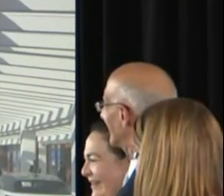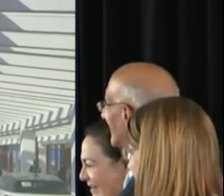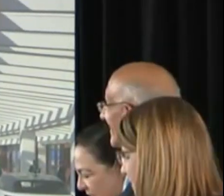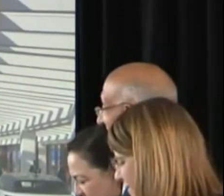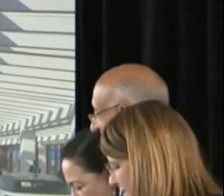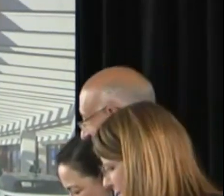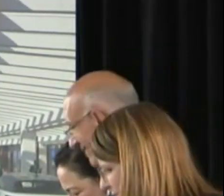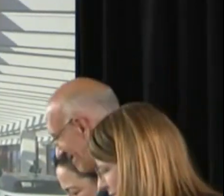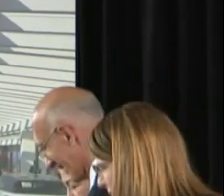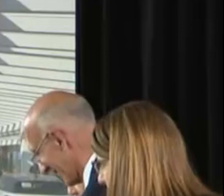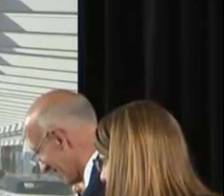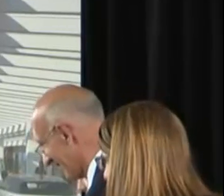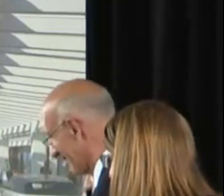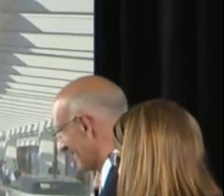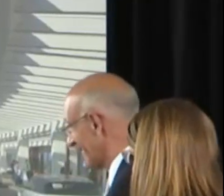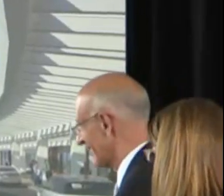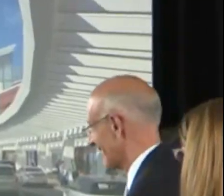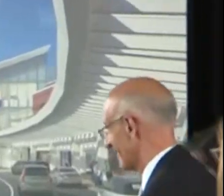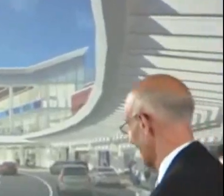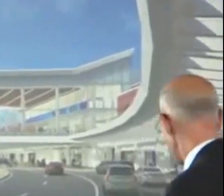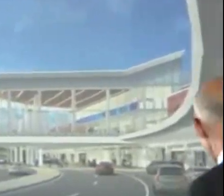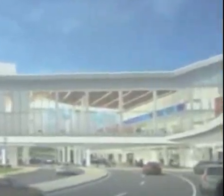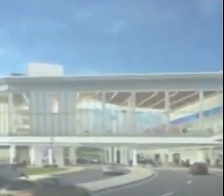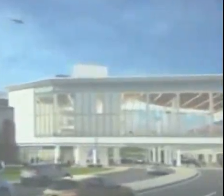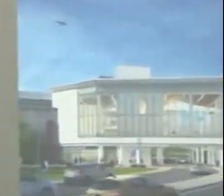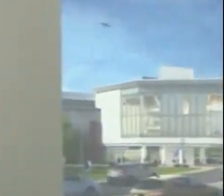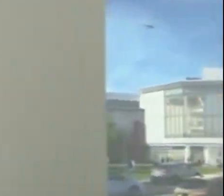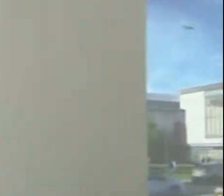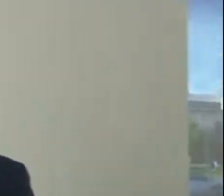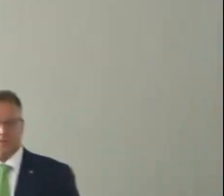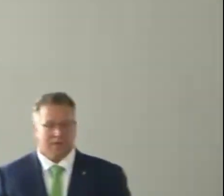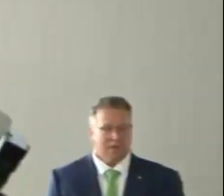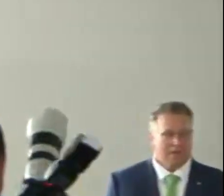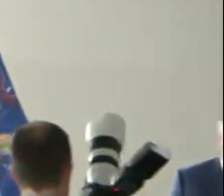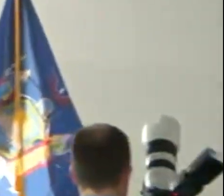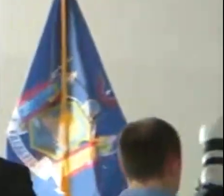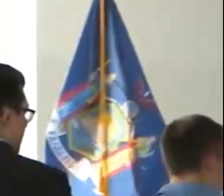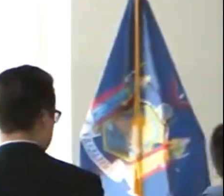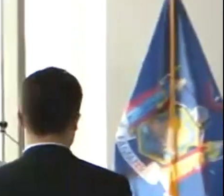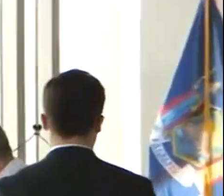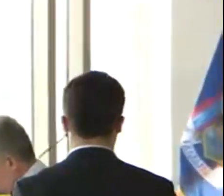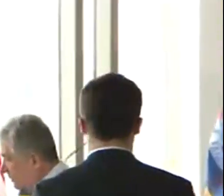Governor, we'll have you come to the other side for the second reveal. Bill?